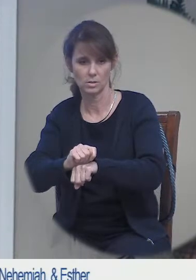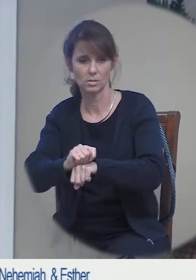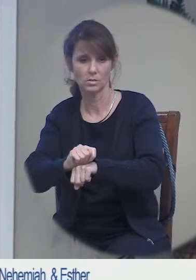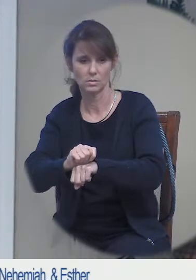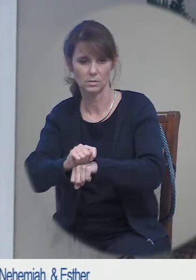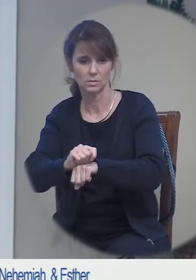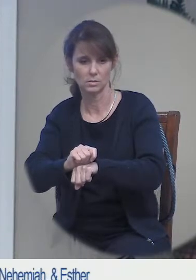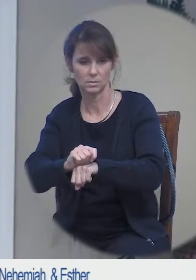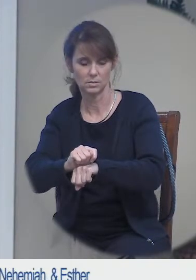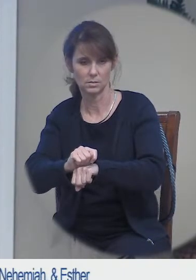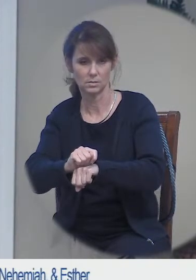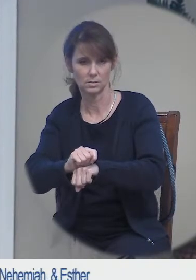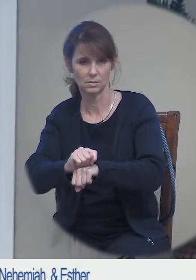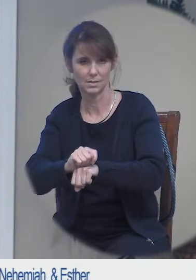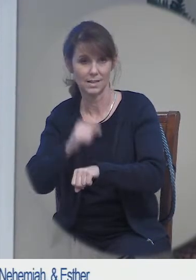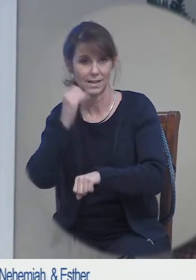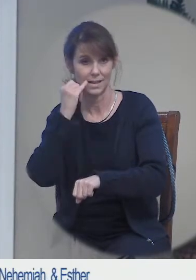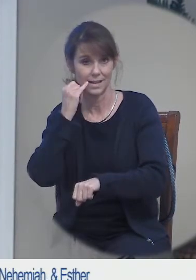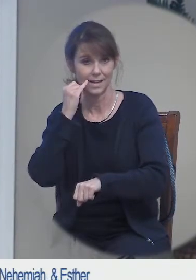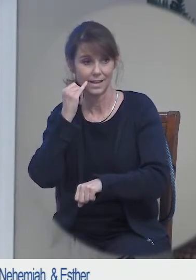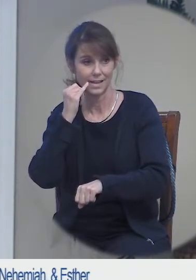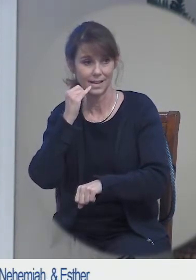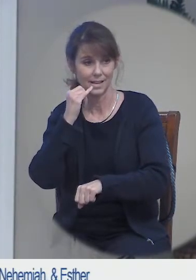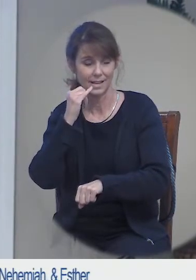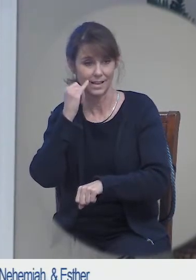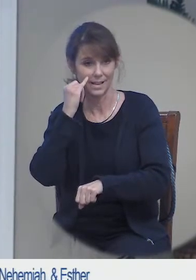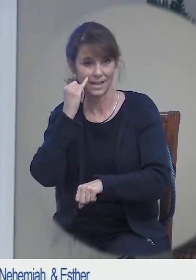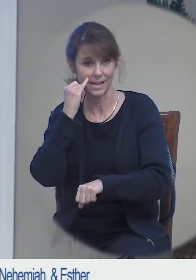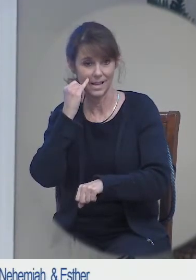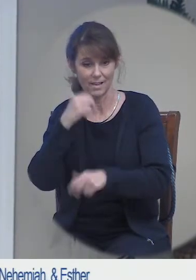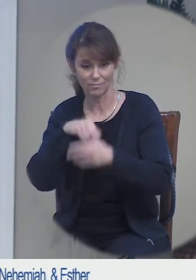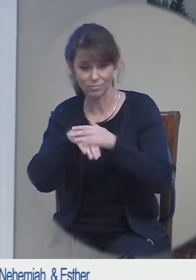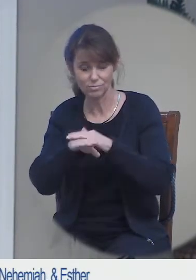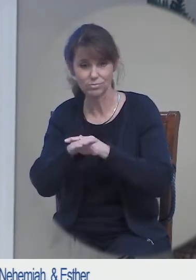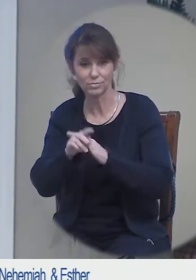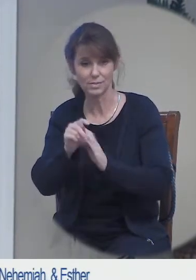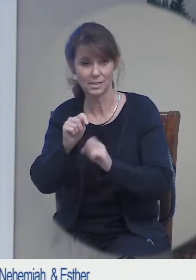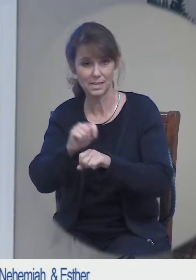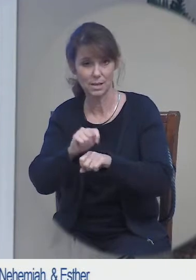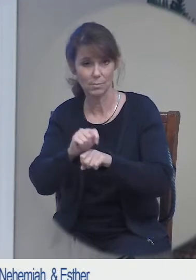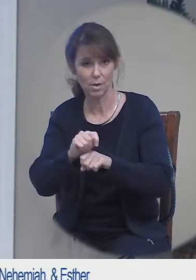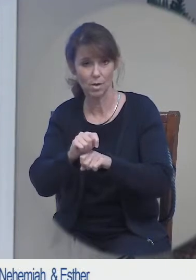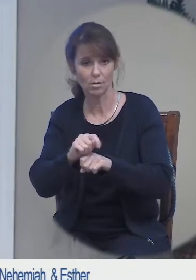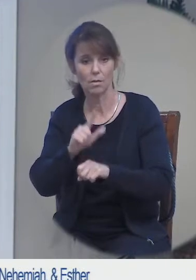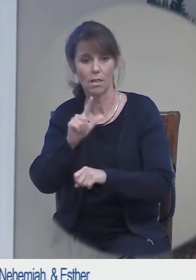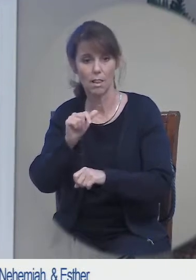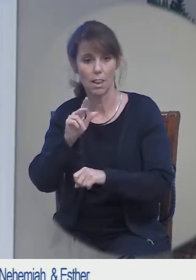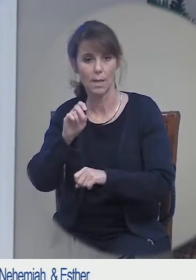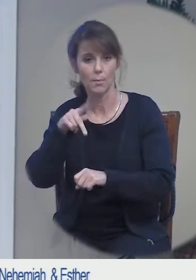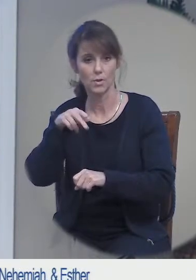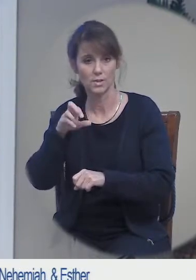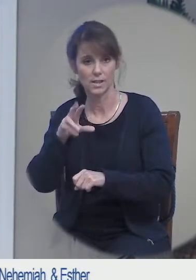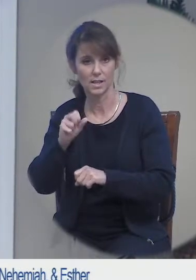Uzziah, leprosy. Okay, well, that's one reason. What's the other one in verse 11?